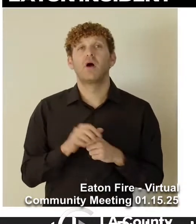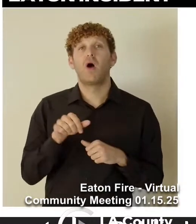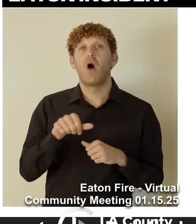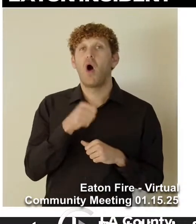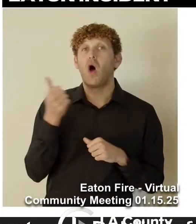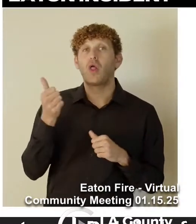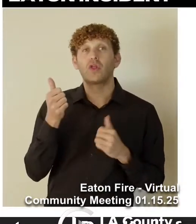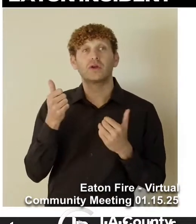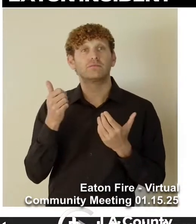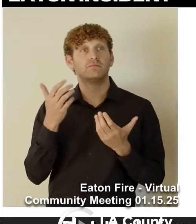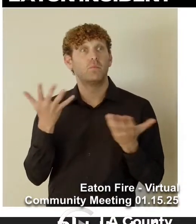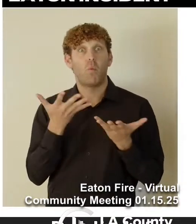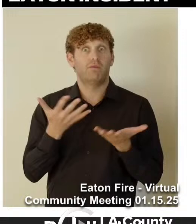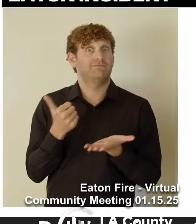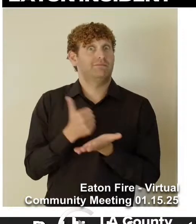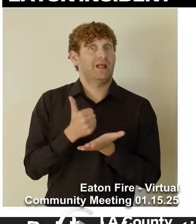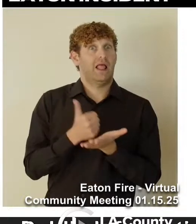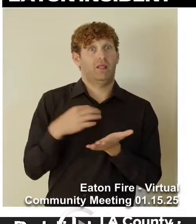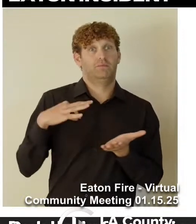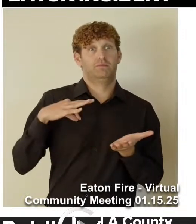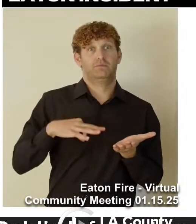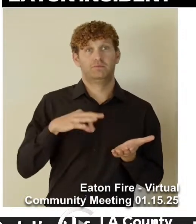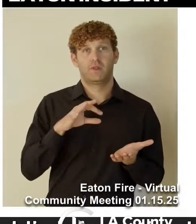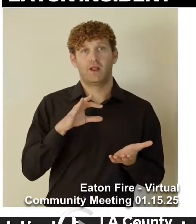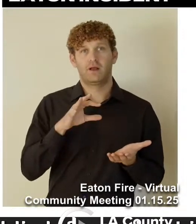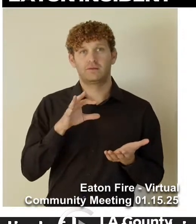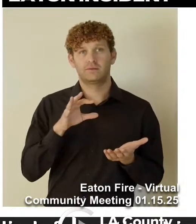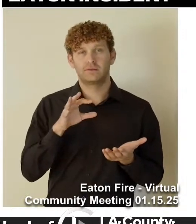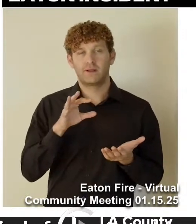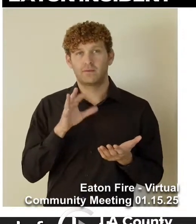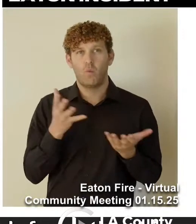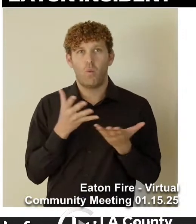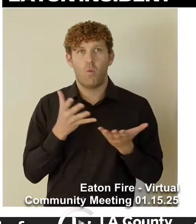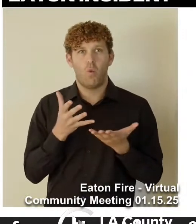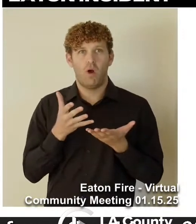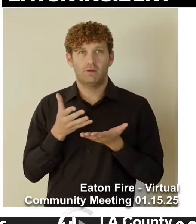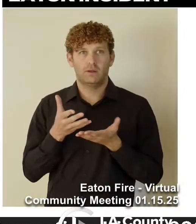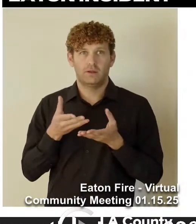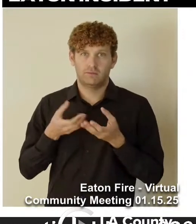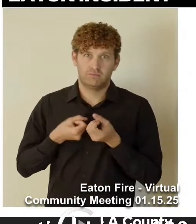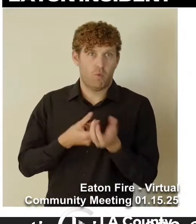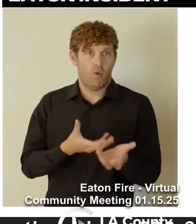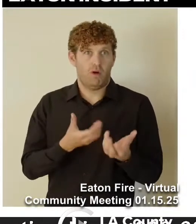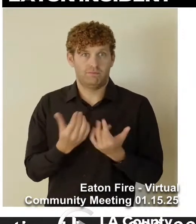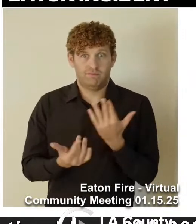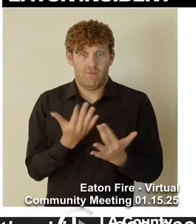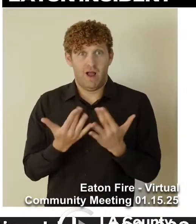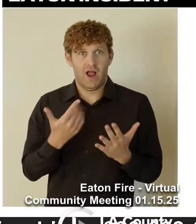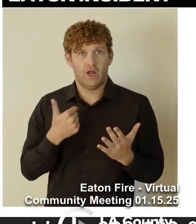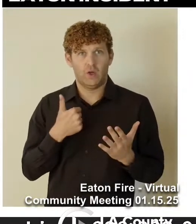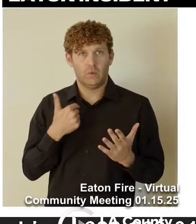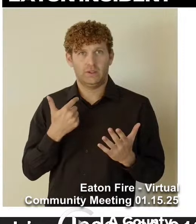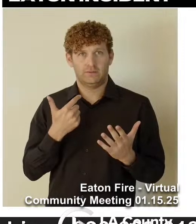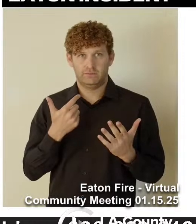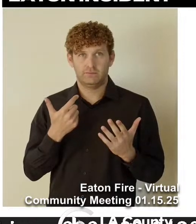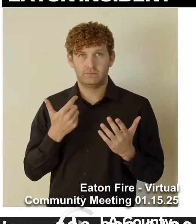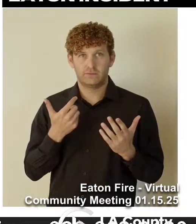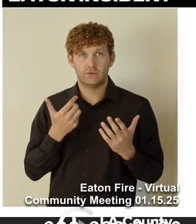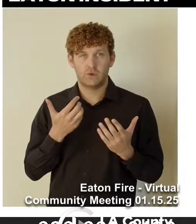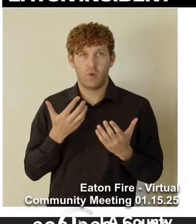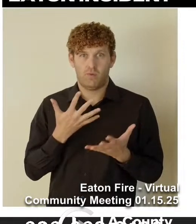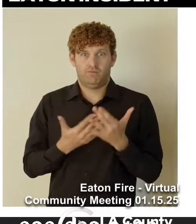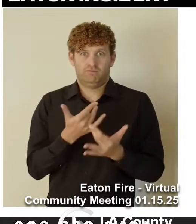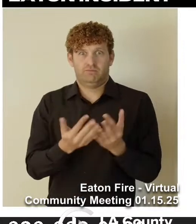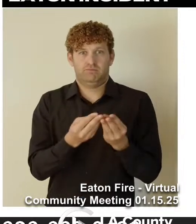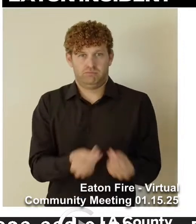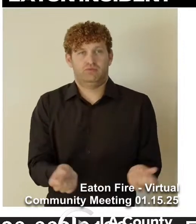helping the fuels that are interior, and we're still showing quite a bit of heat interior to burn out. And so